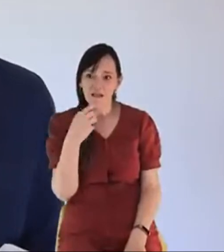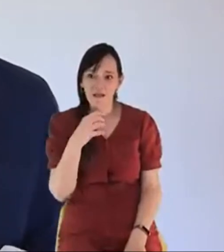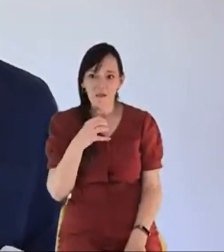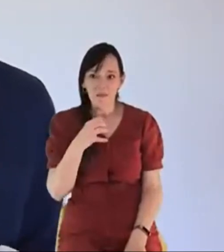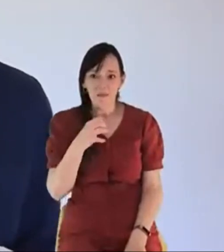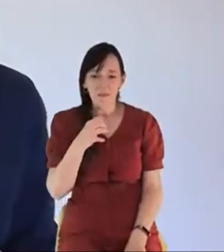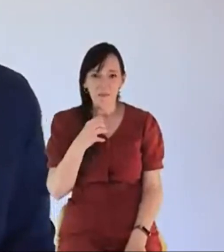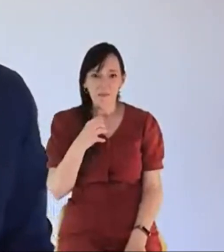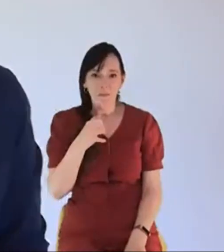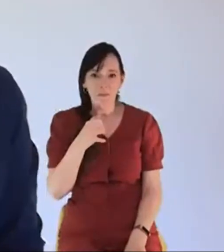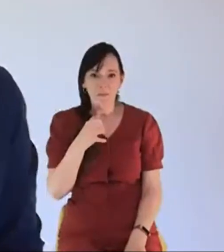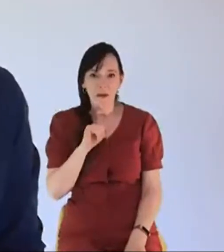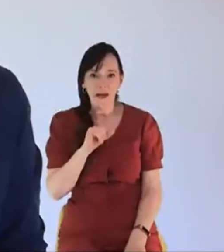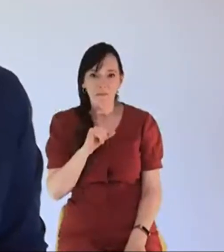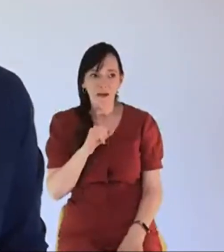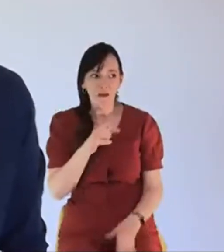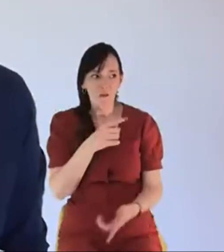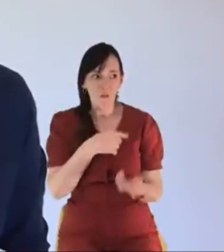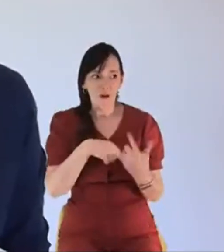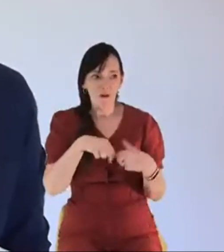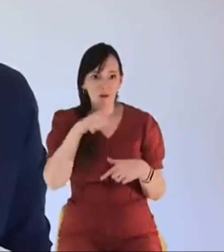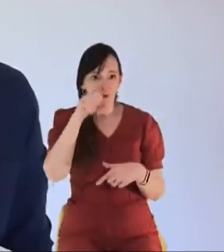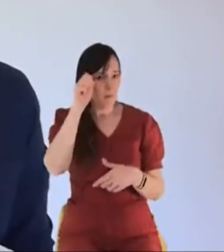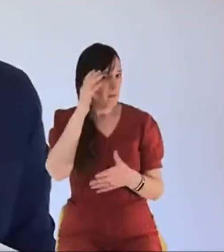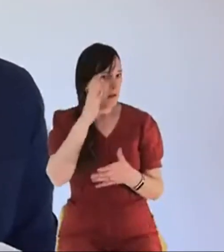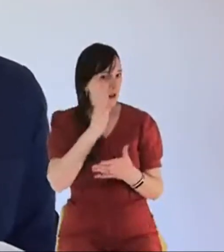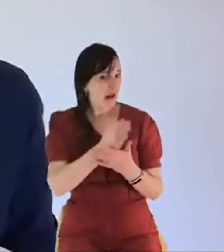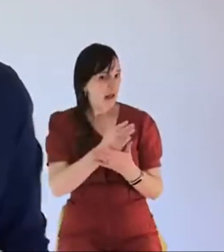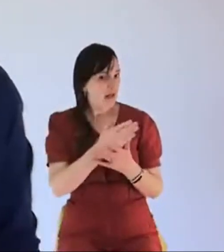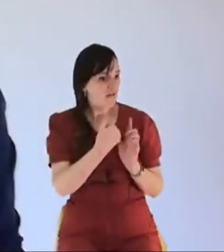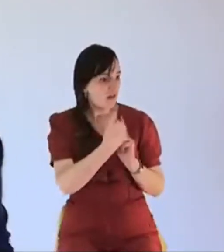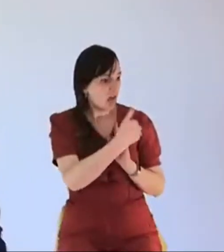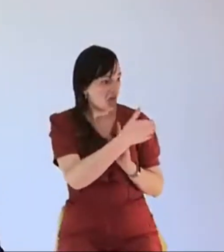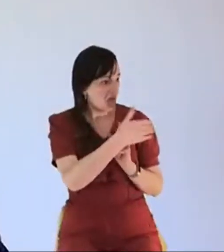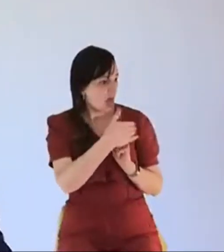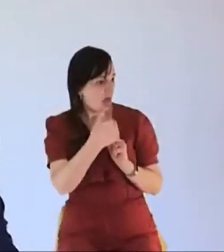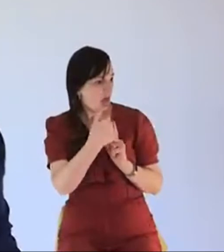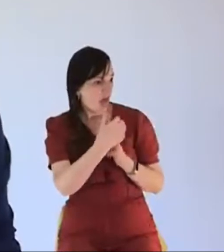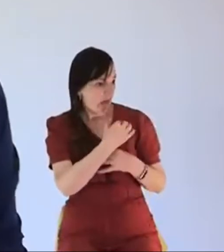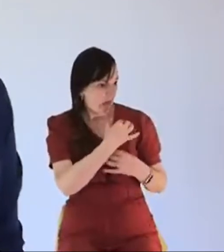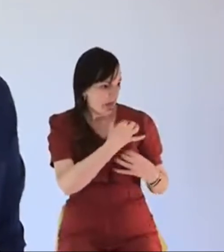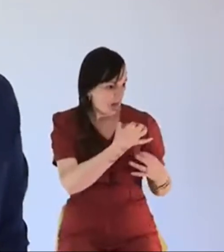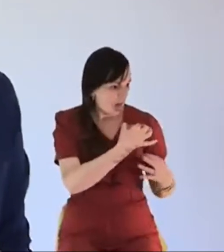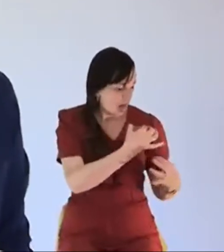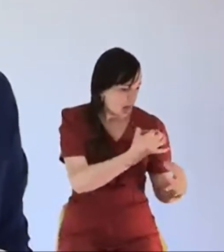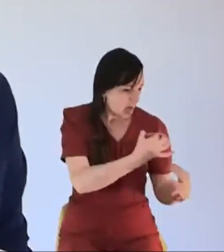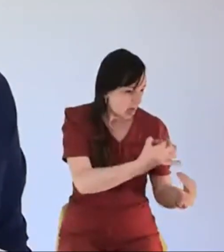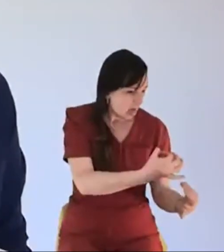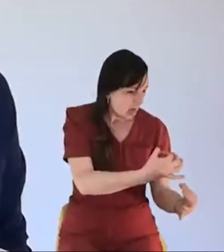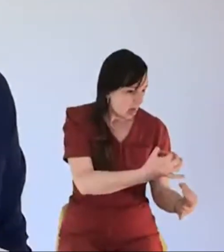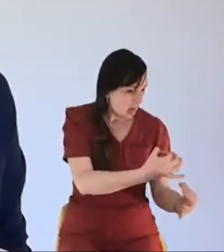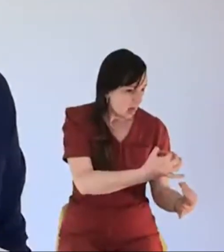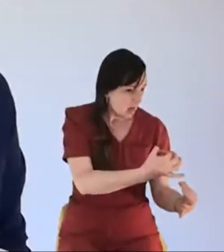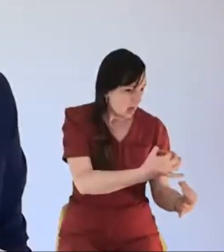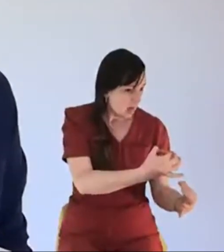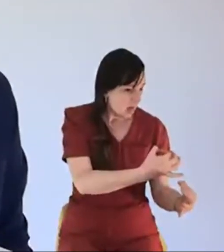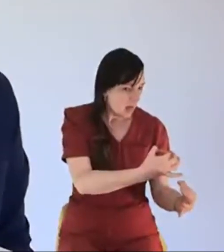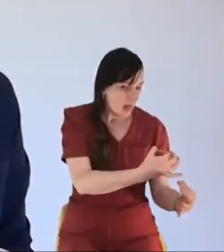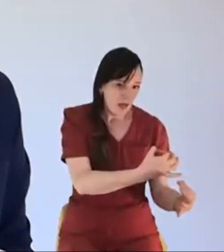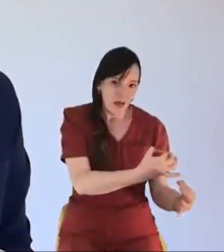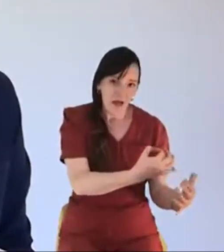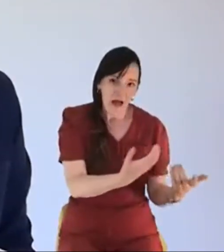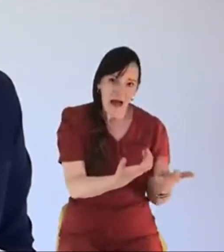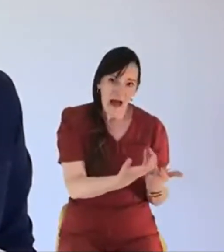from falling for them what's to stop us being deceived